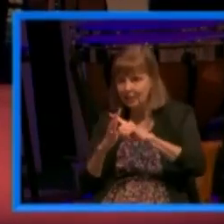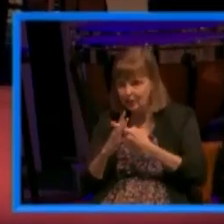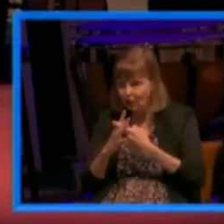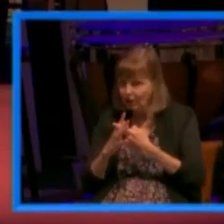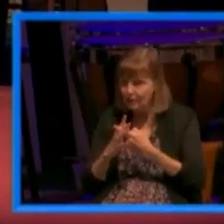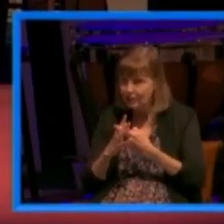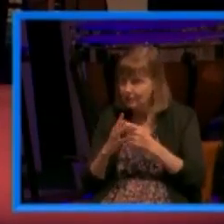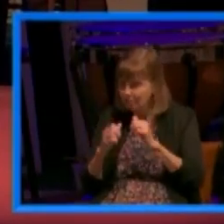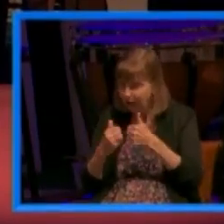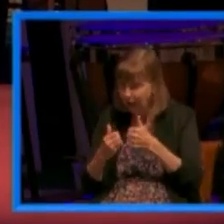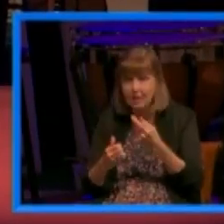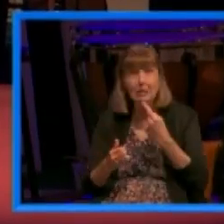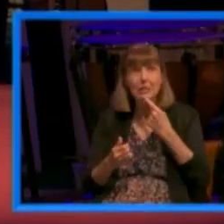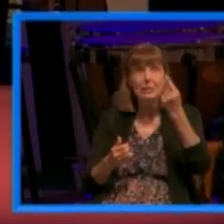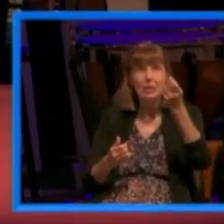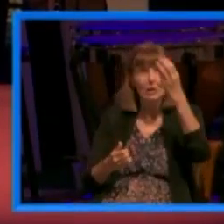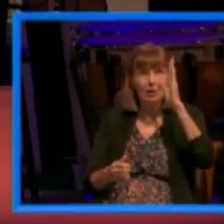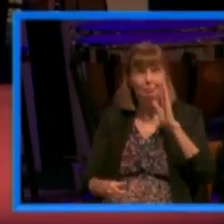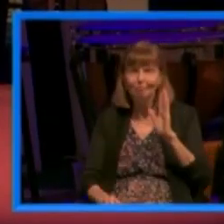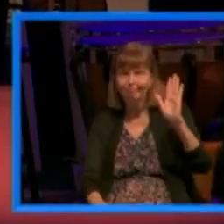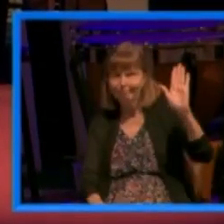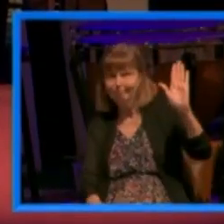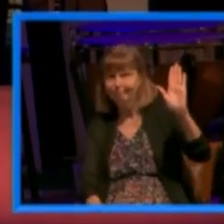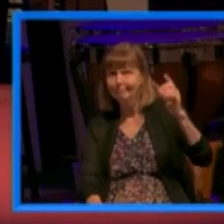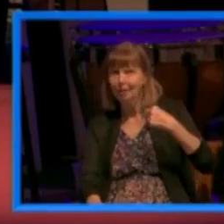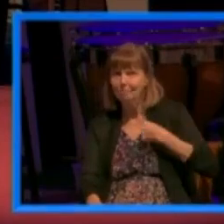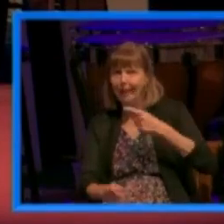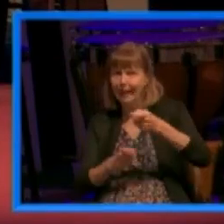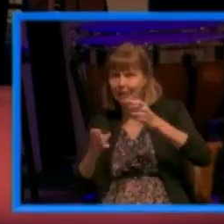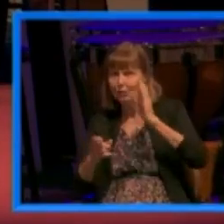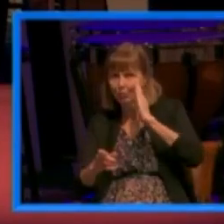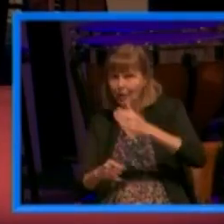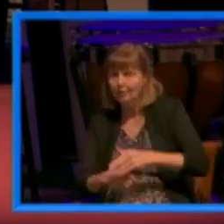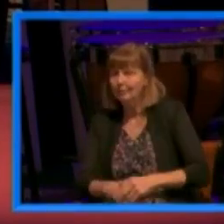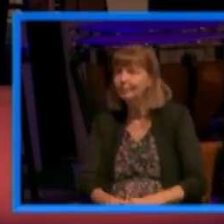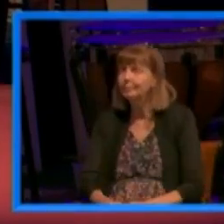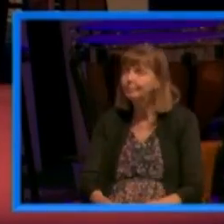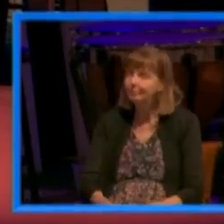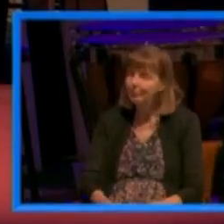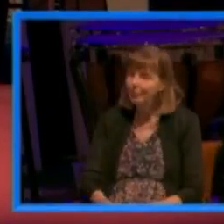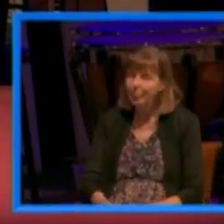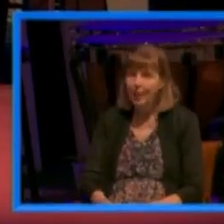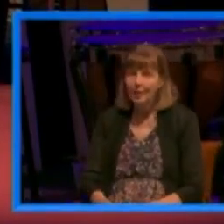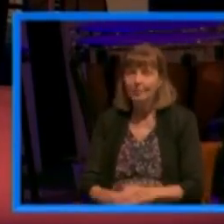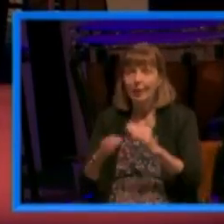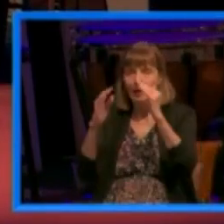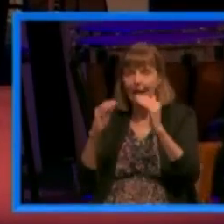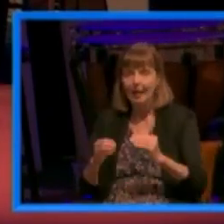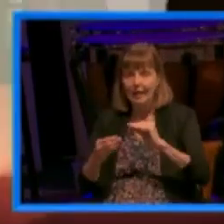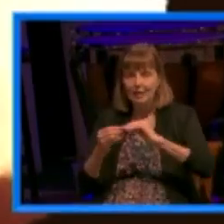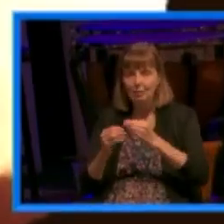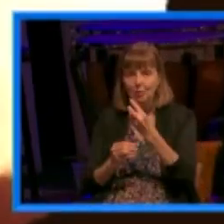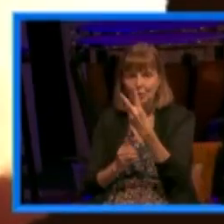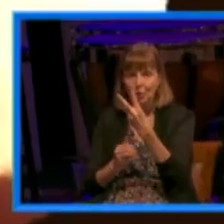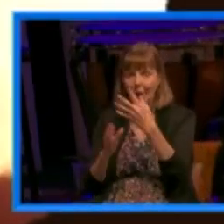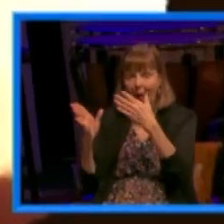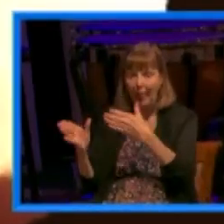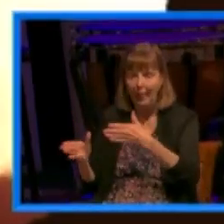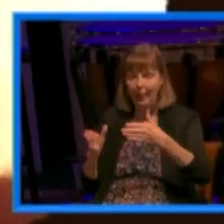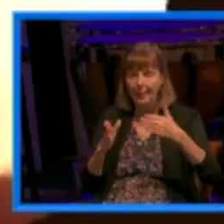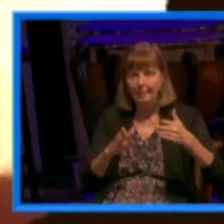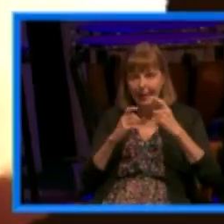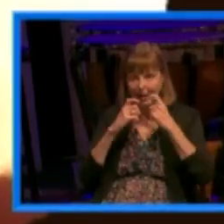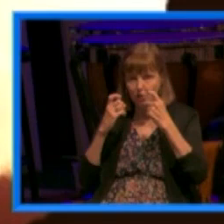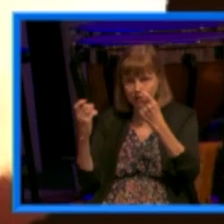can't trust you. Number two, I want you to see the pattern of sin. I want you to see what happens now when you